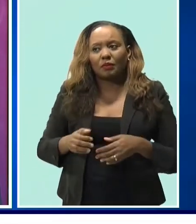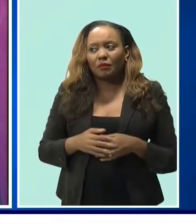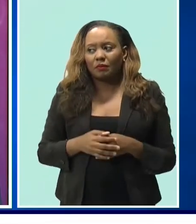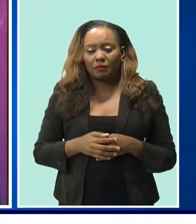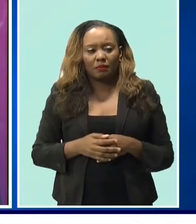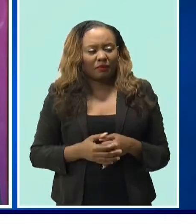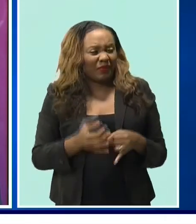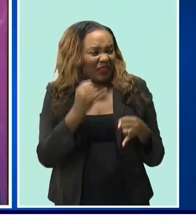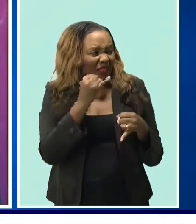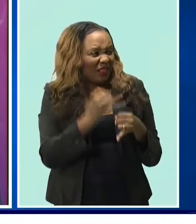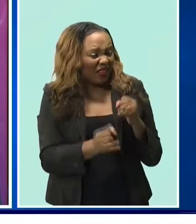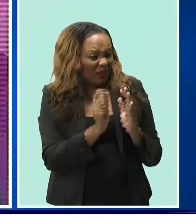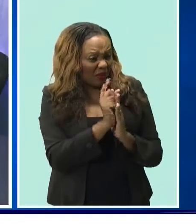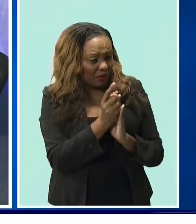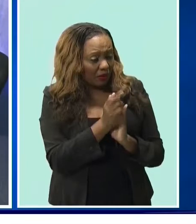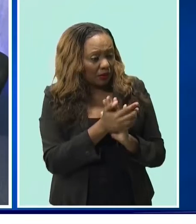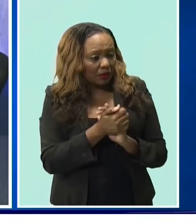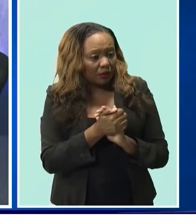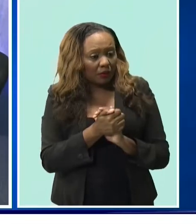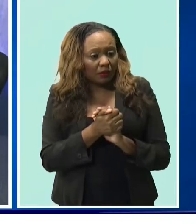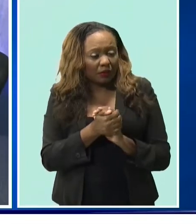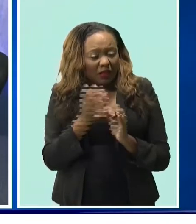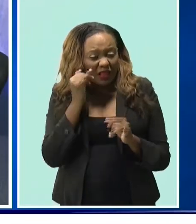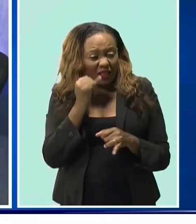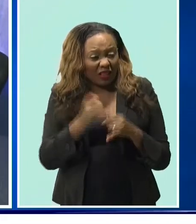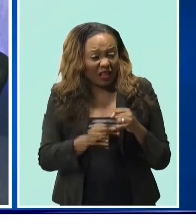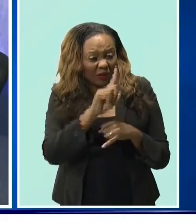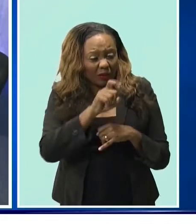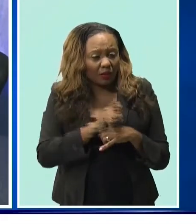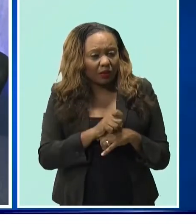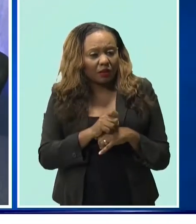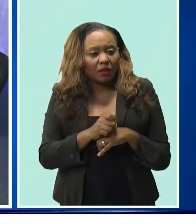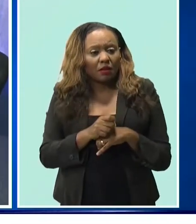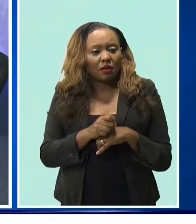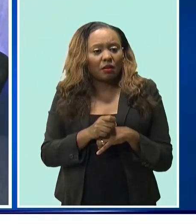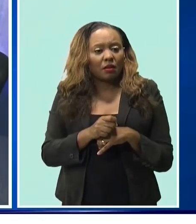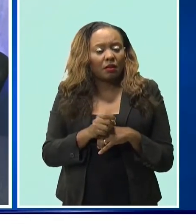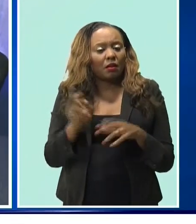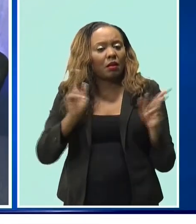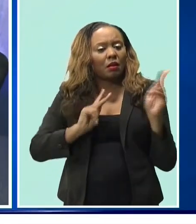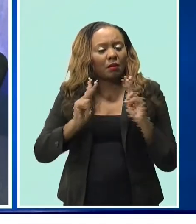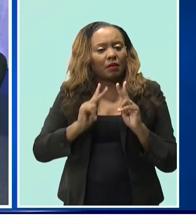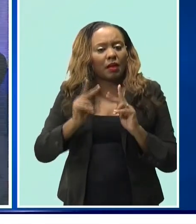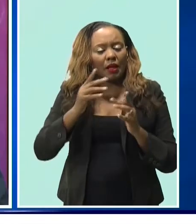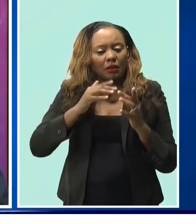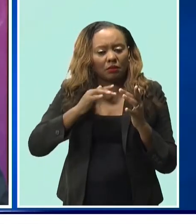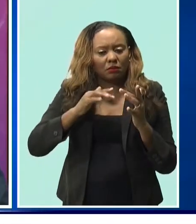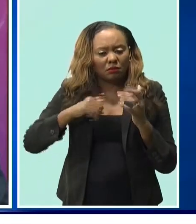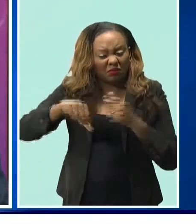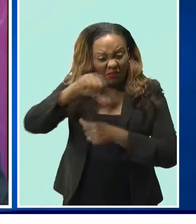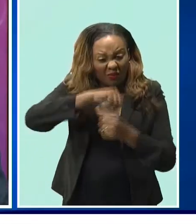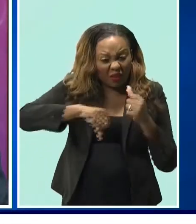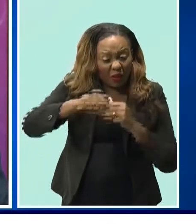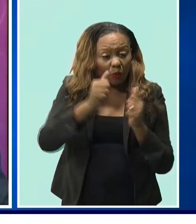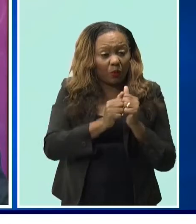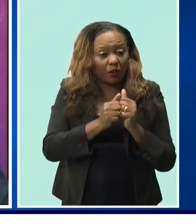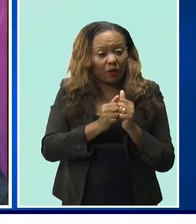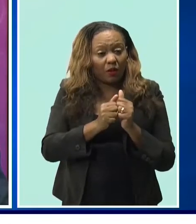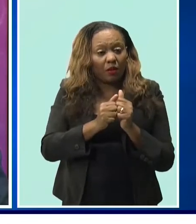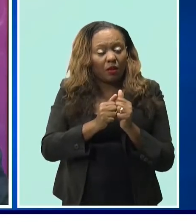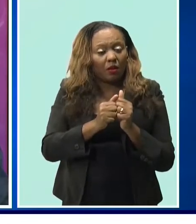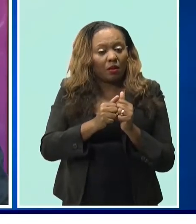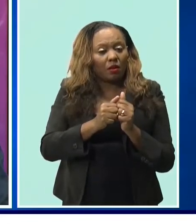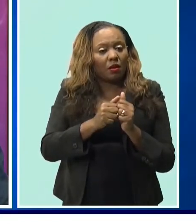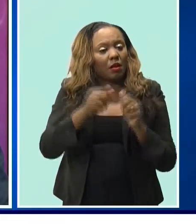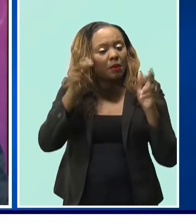question, were you able to trace anybody who came into contact with the 81-year-old who passed away? Yes, so we're still in the process of tracing, but we